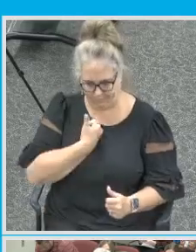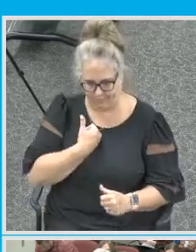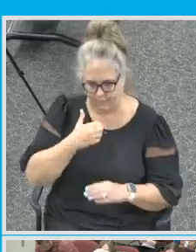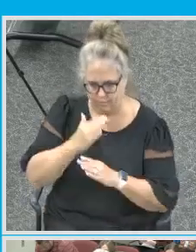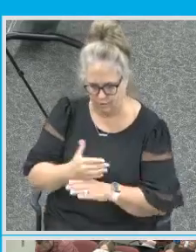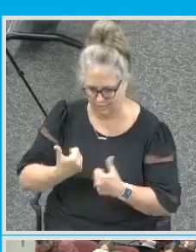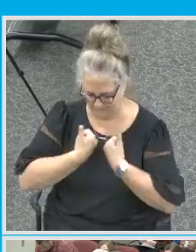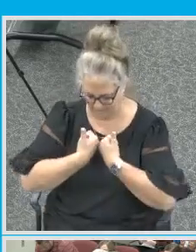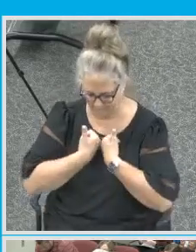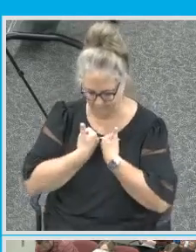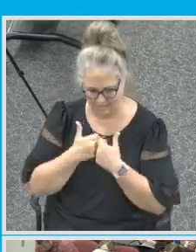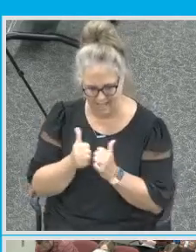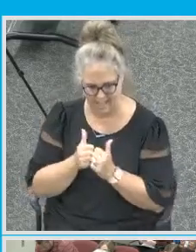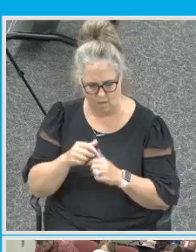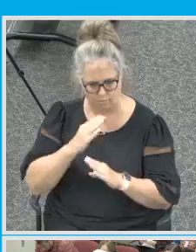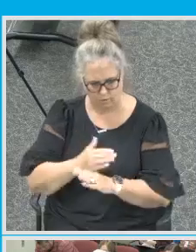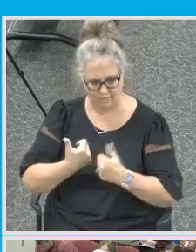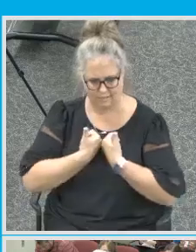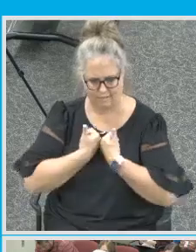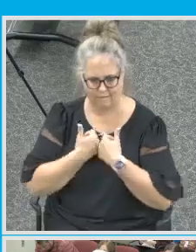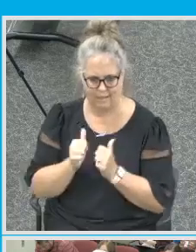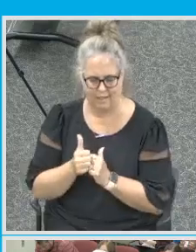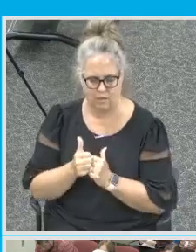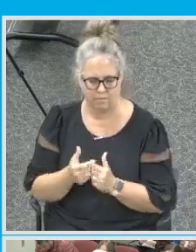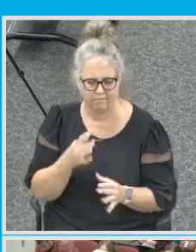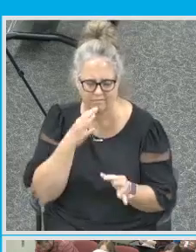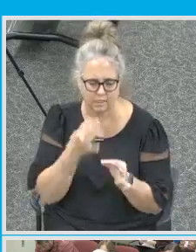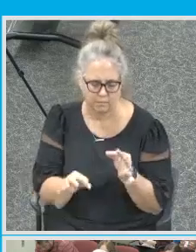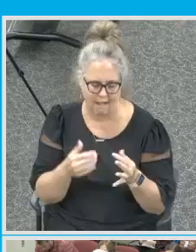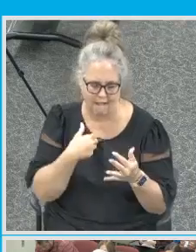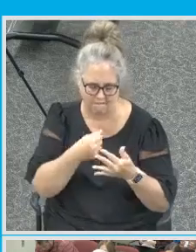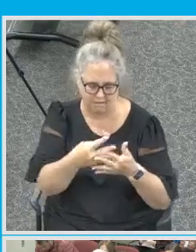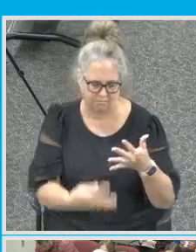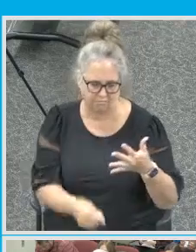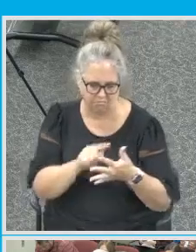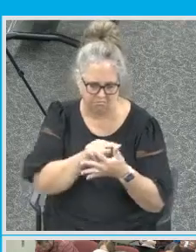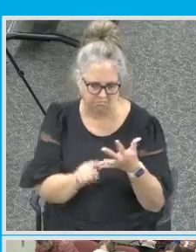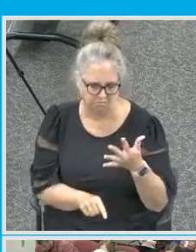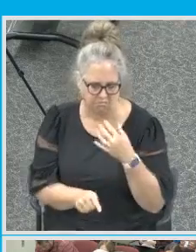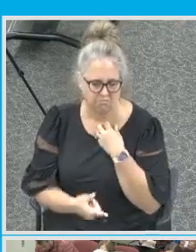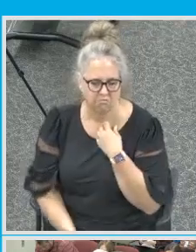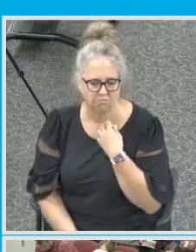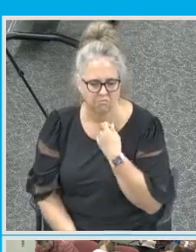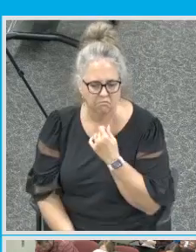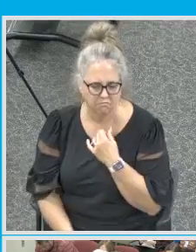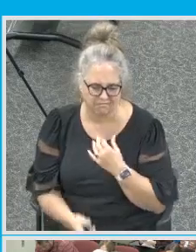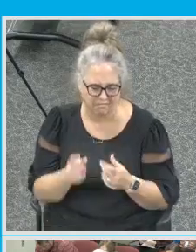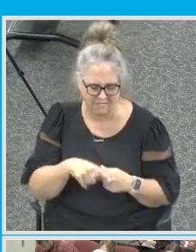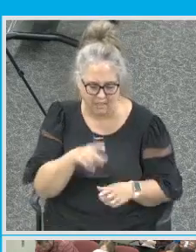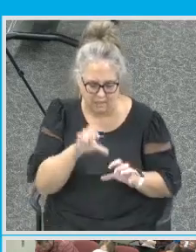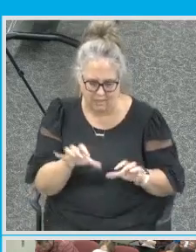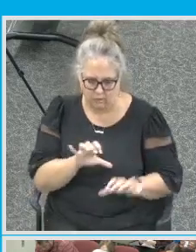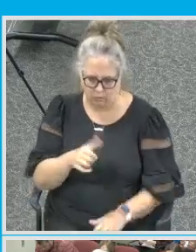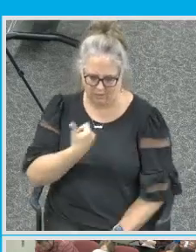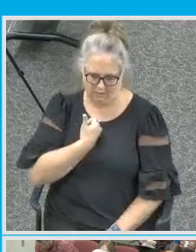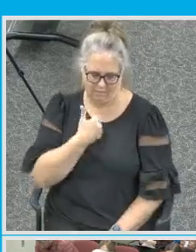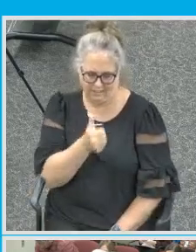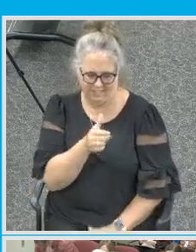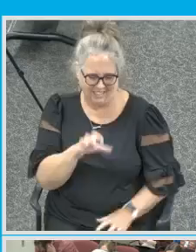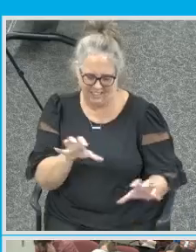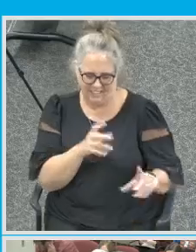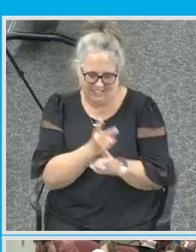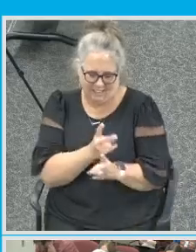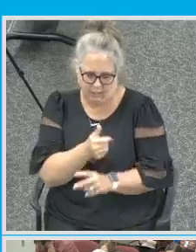yourself. So there's some simple steps that a community member can take to really protect themselves from West Nile